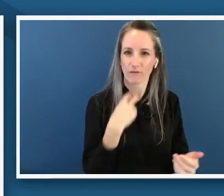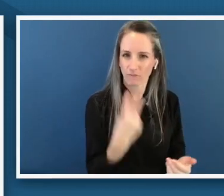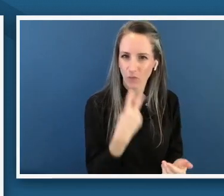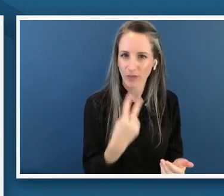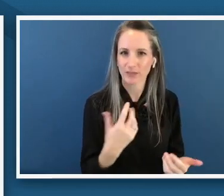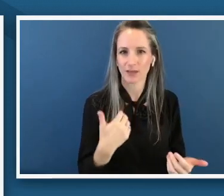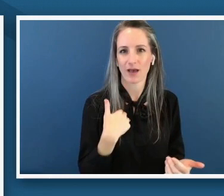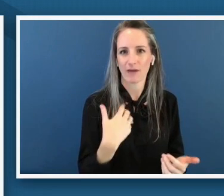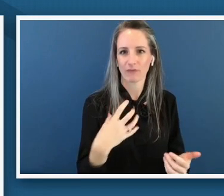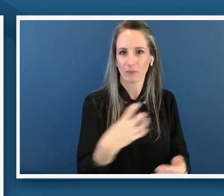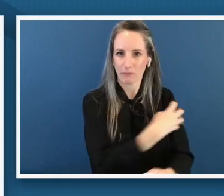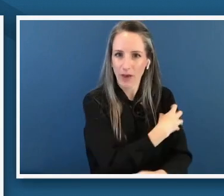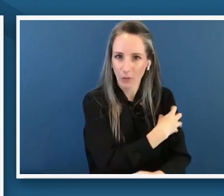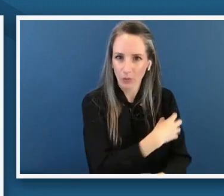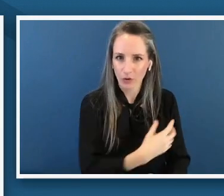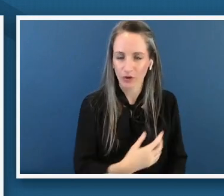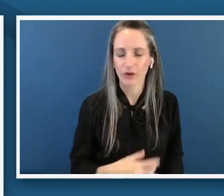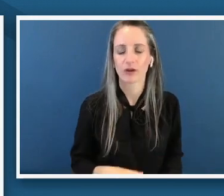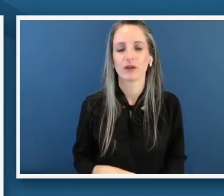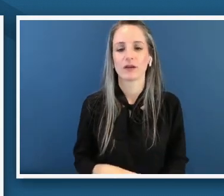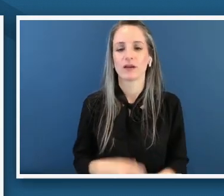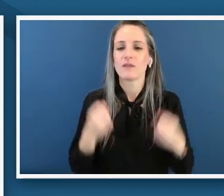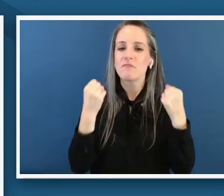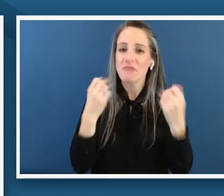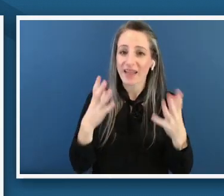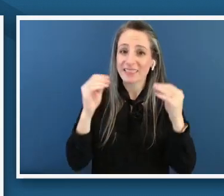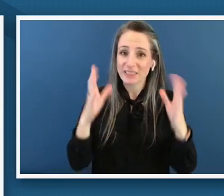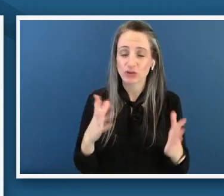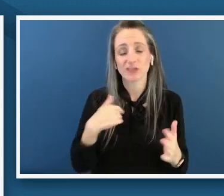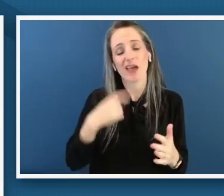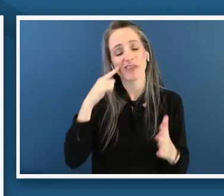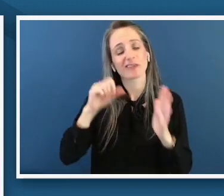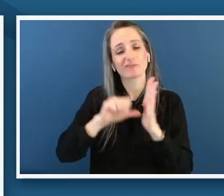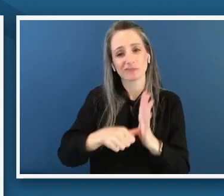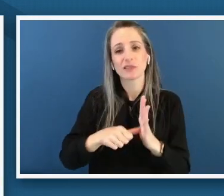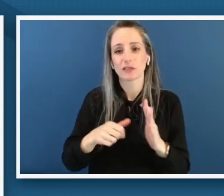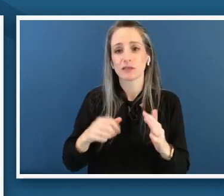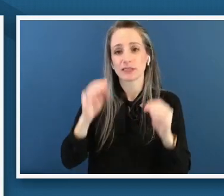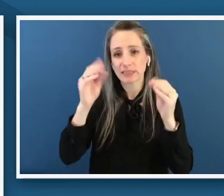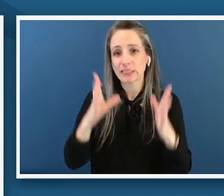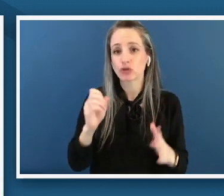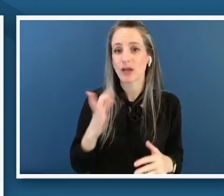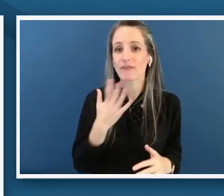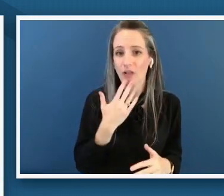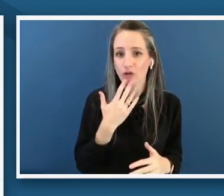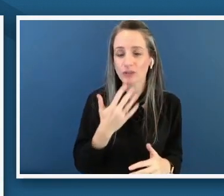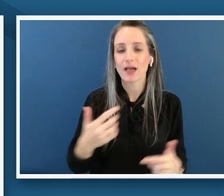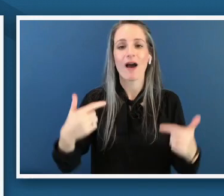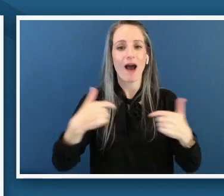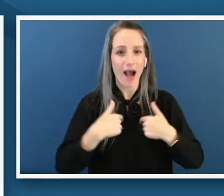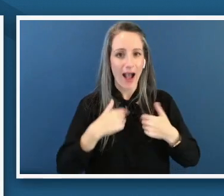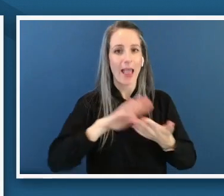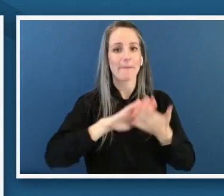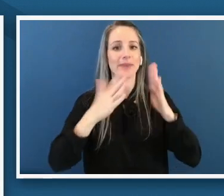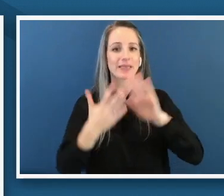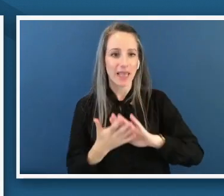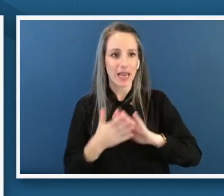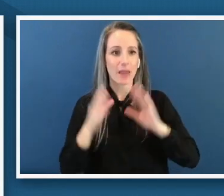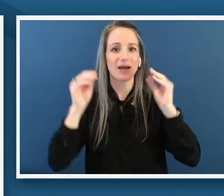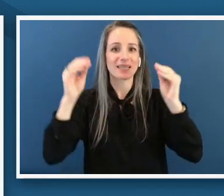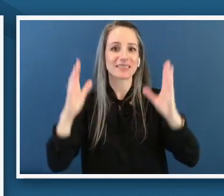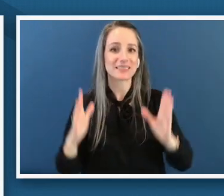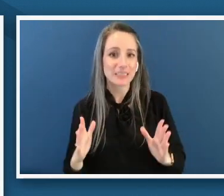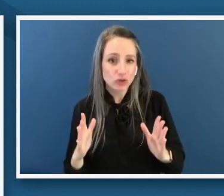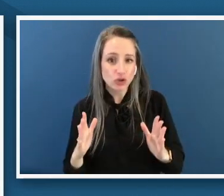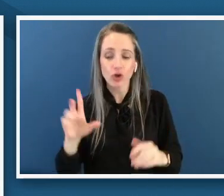of teachers will say, especially teachers of color, I became a teacher despite this thing that happened in